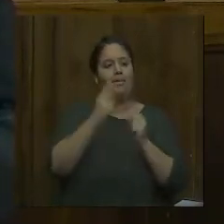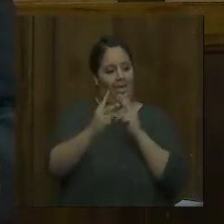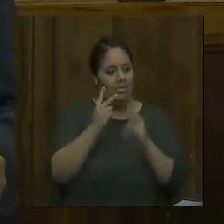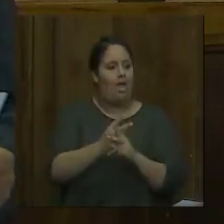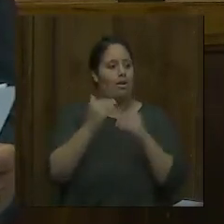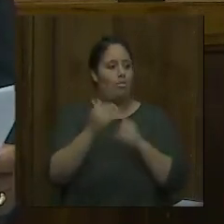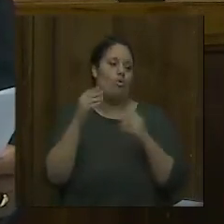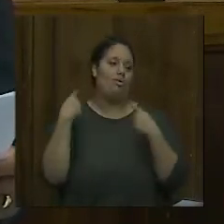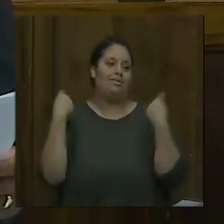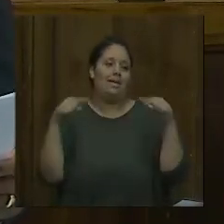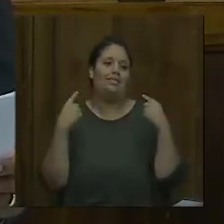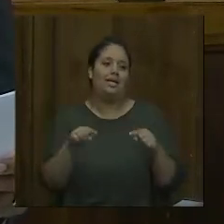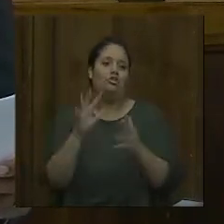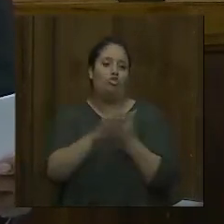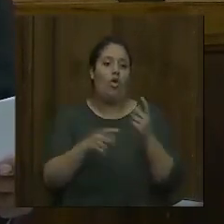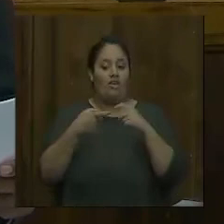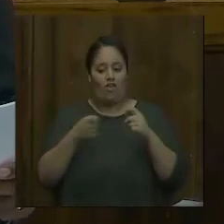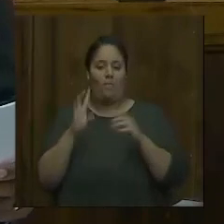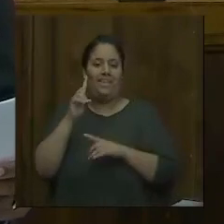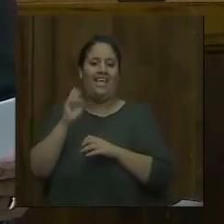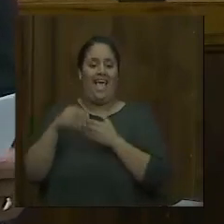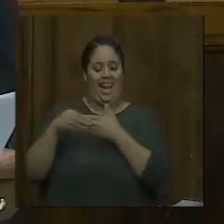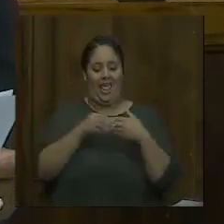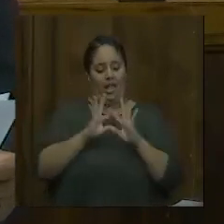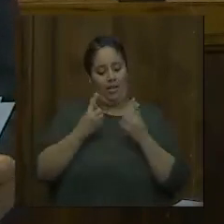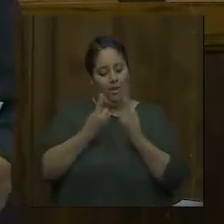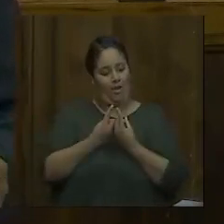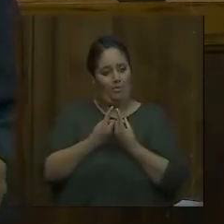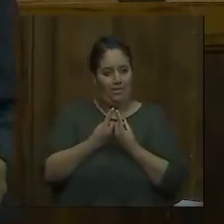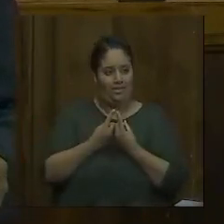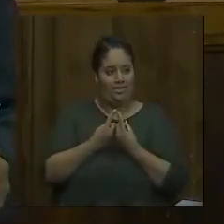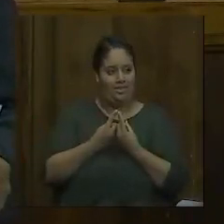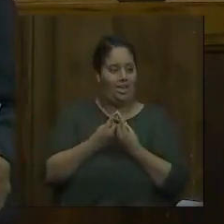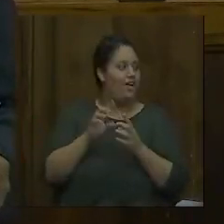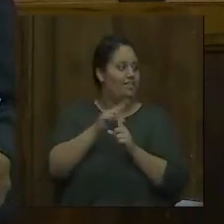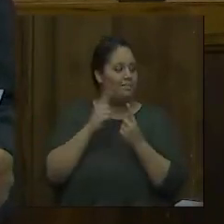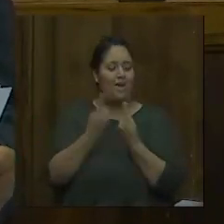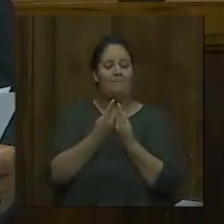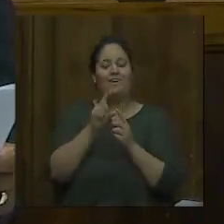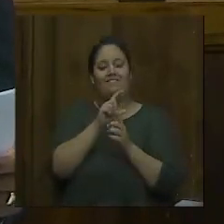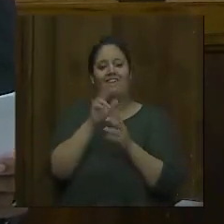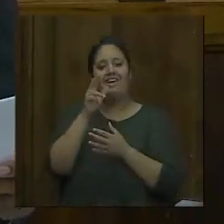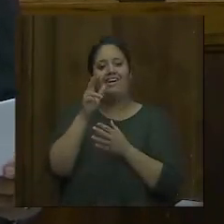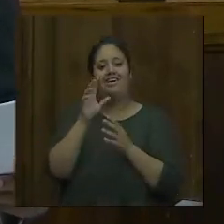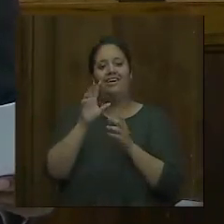story of the DA-led Department of Cultural Affairs and Sports is its focus on rural